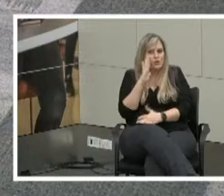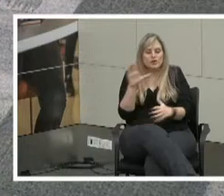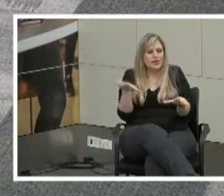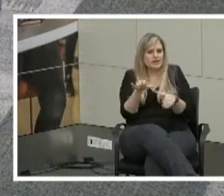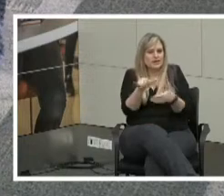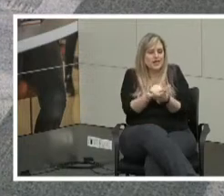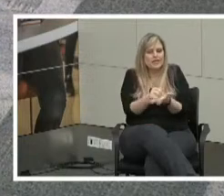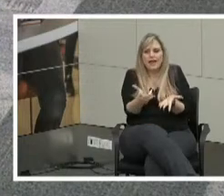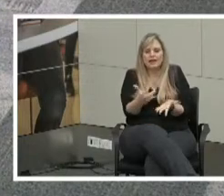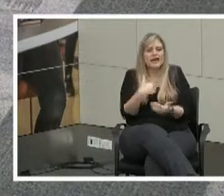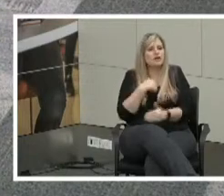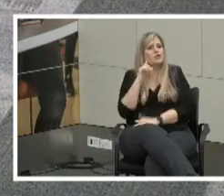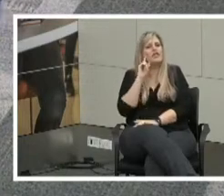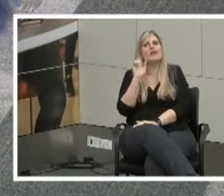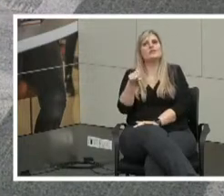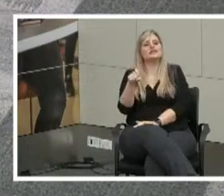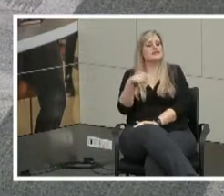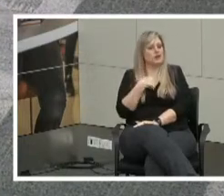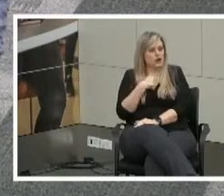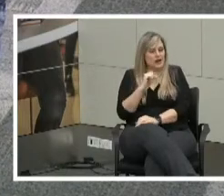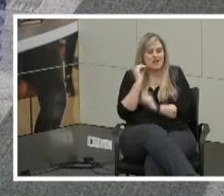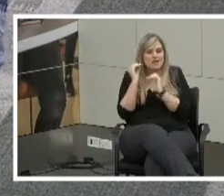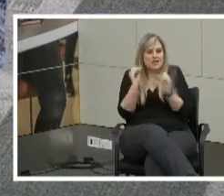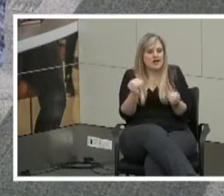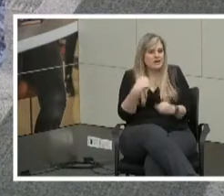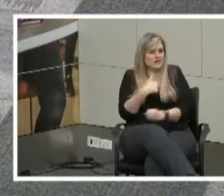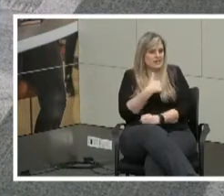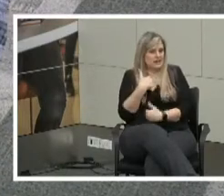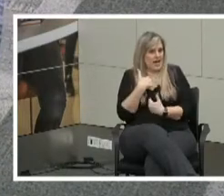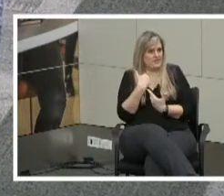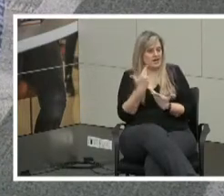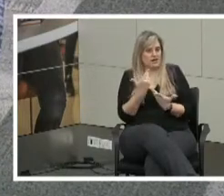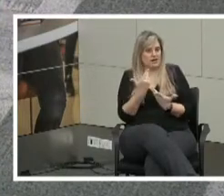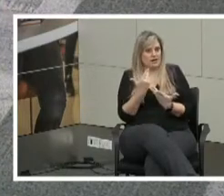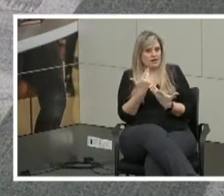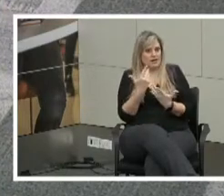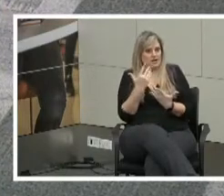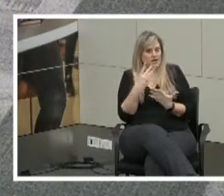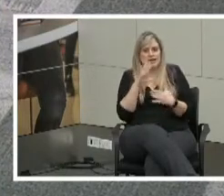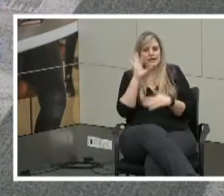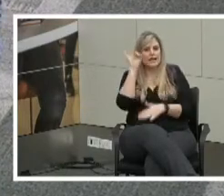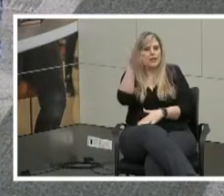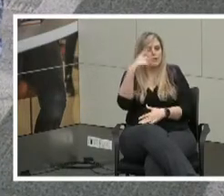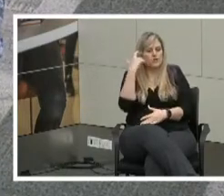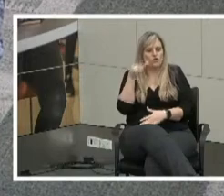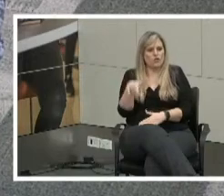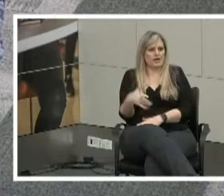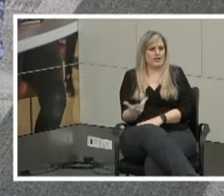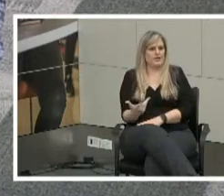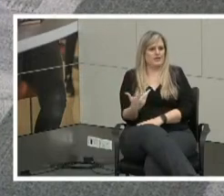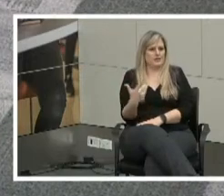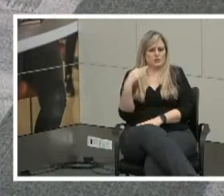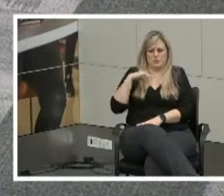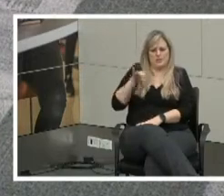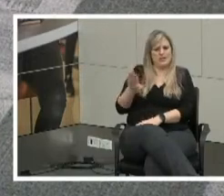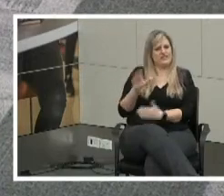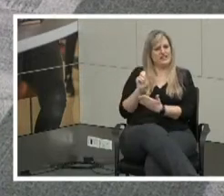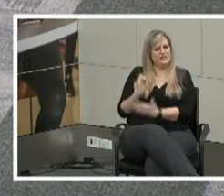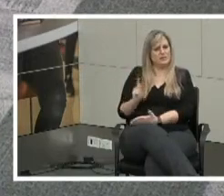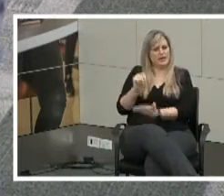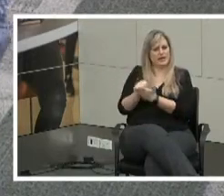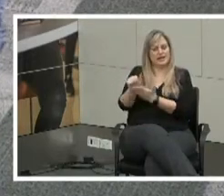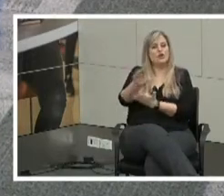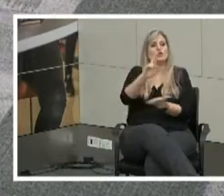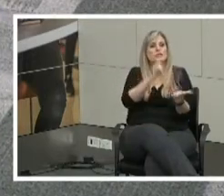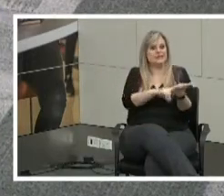it and you wouldn't have thought it necessary none of us here had any say in that betrayal of our children for the Benefit of Mr miles bank account your signature is